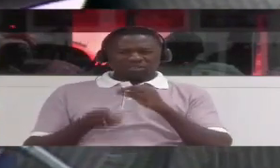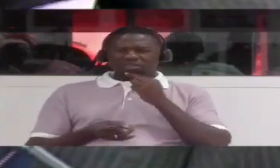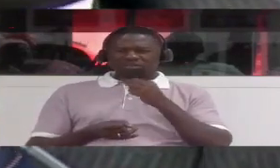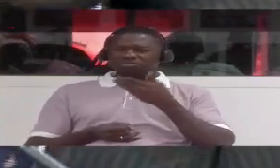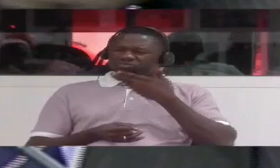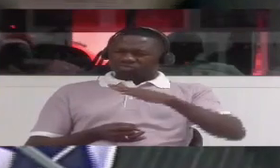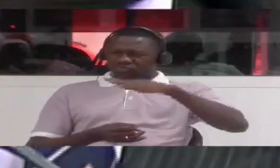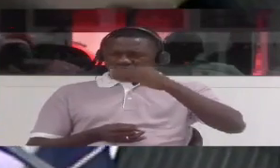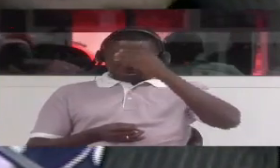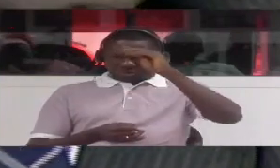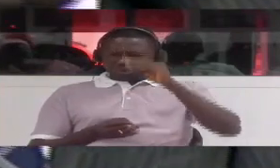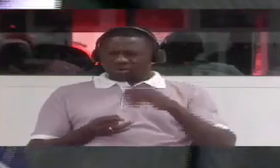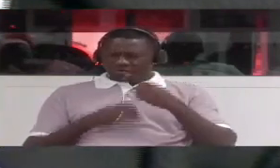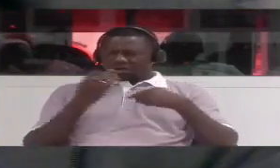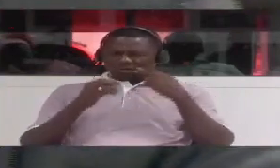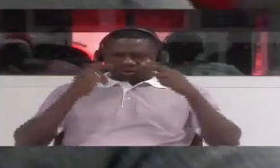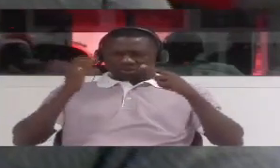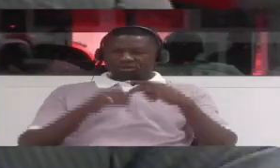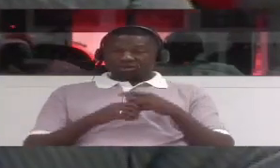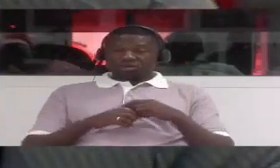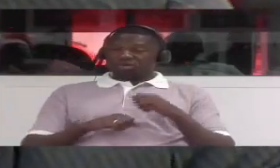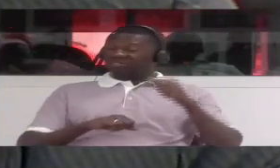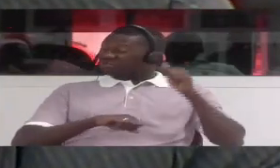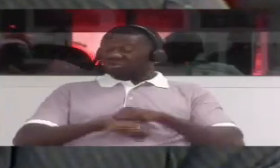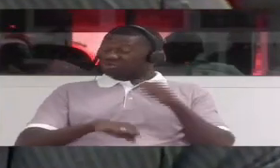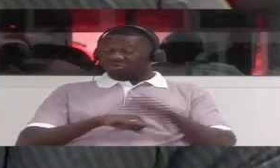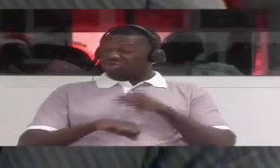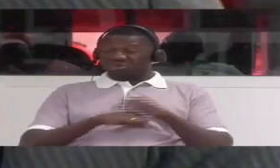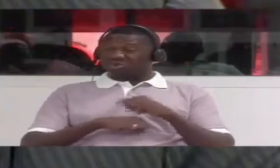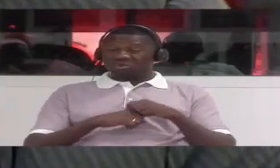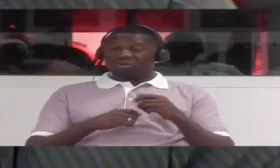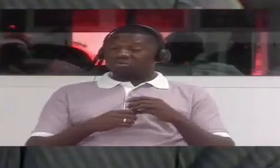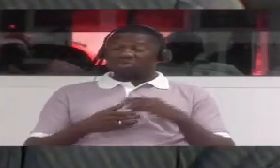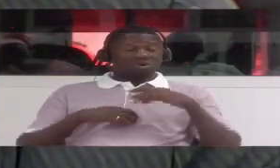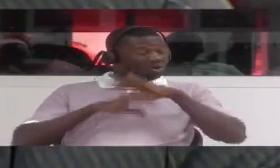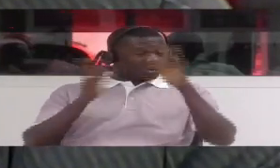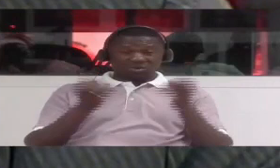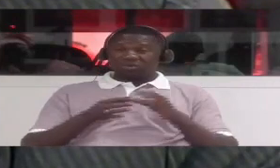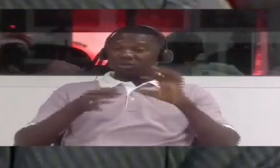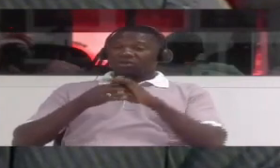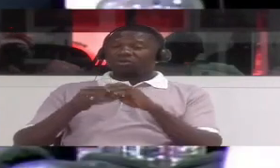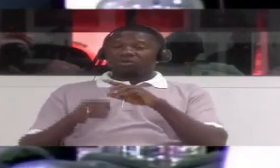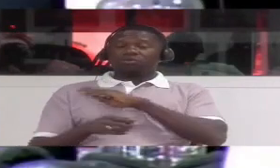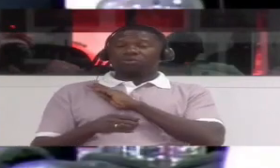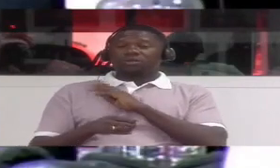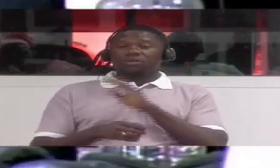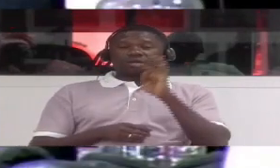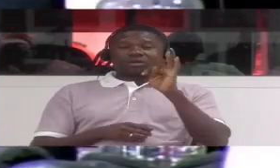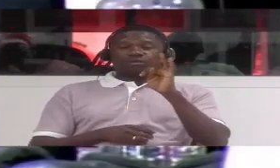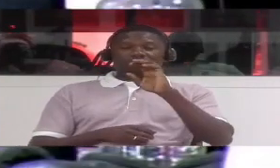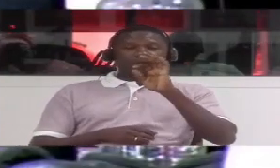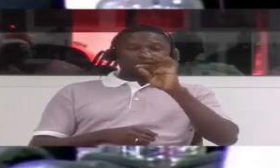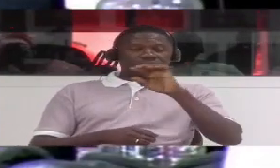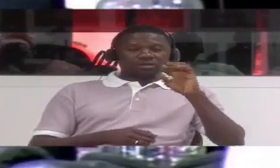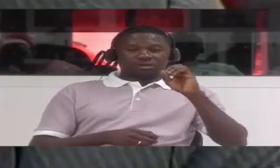small boy. I heard about his story. He was brutally tortured there, too, all in connection with his freedom. Do you recall the name of this? I